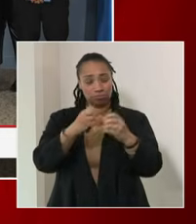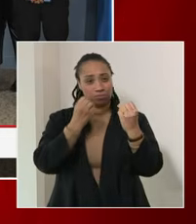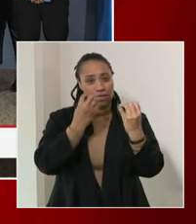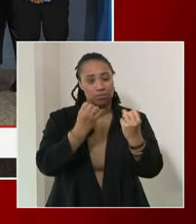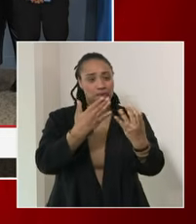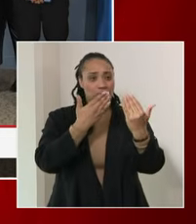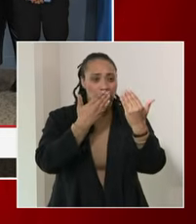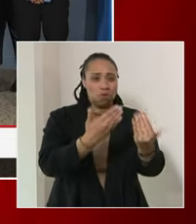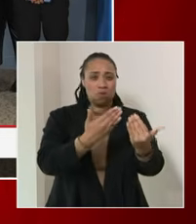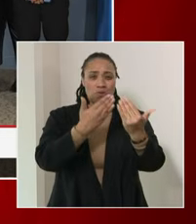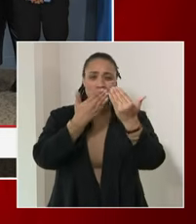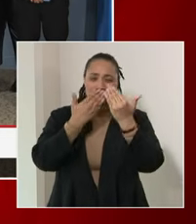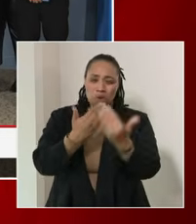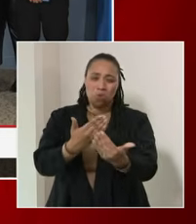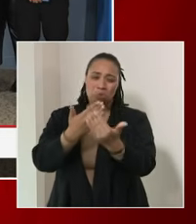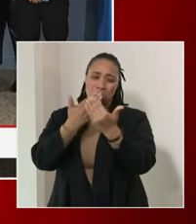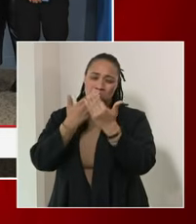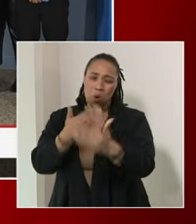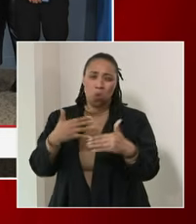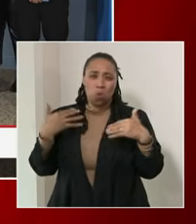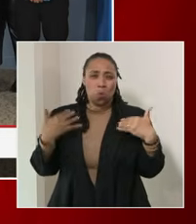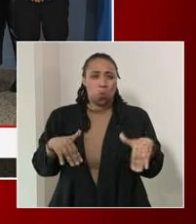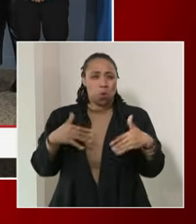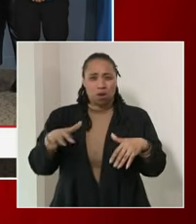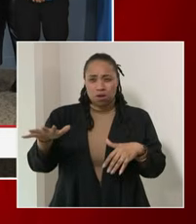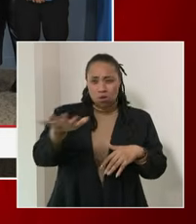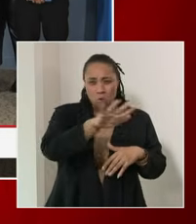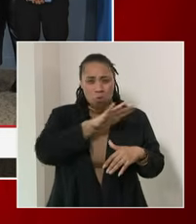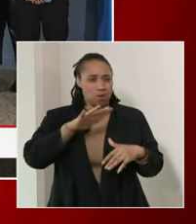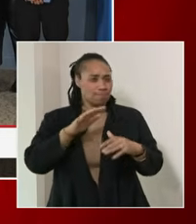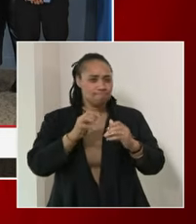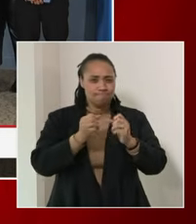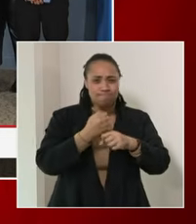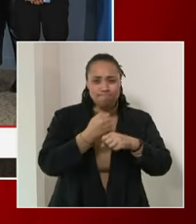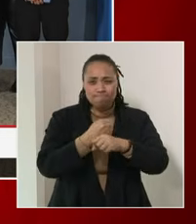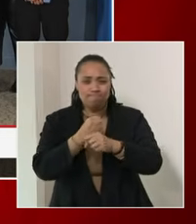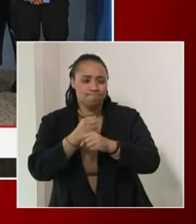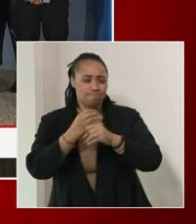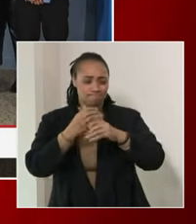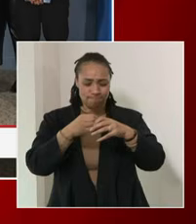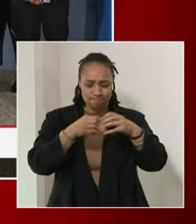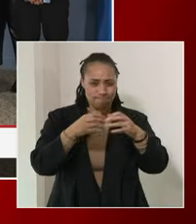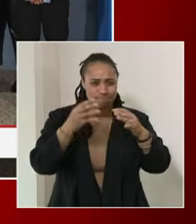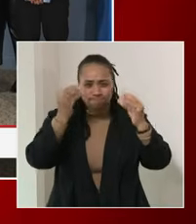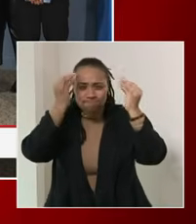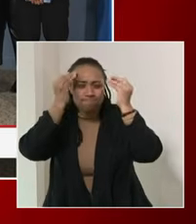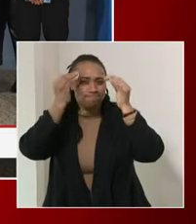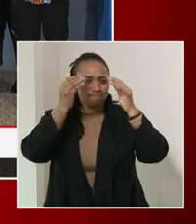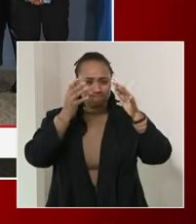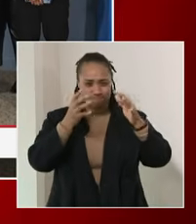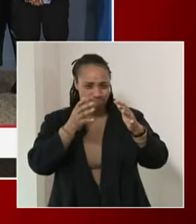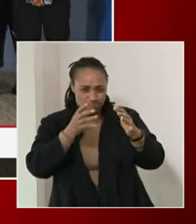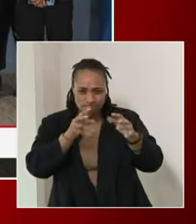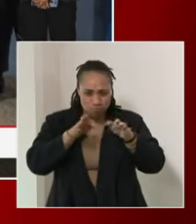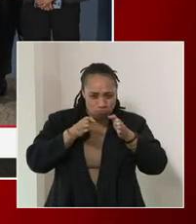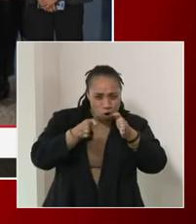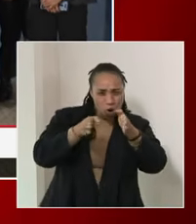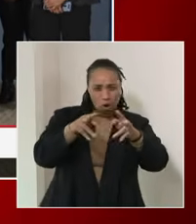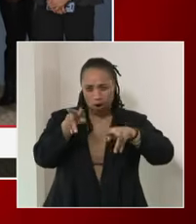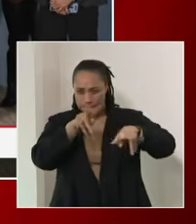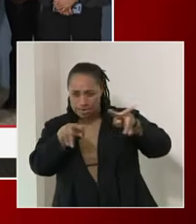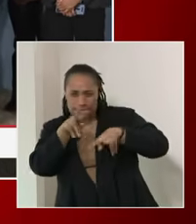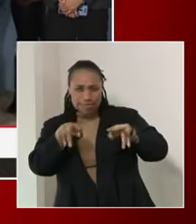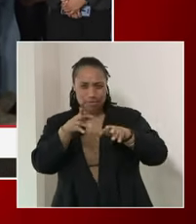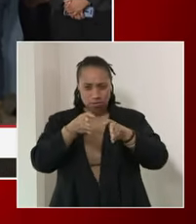for addressing our roads and transportation network and getting DC open. We're just going to